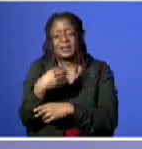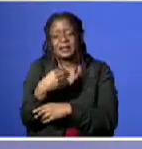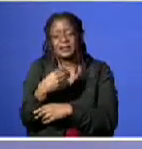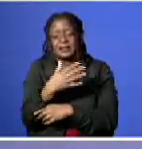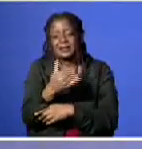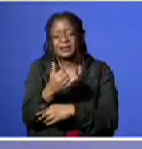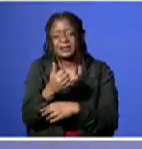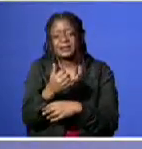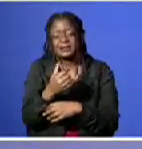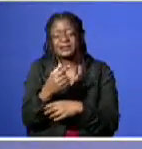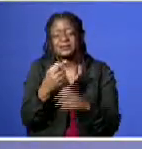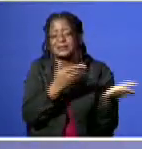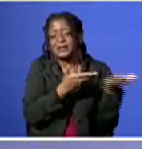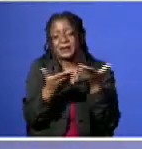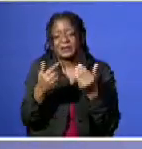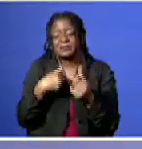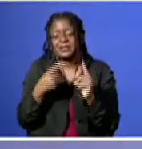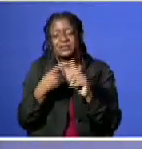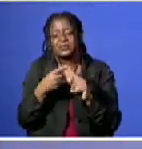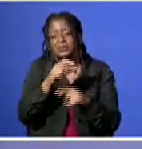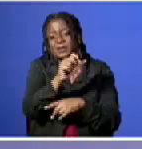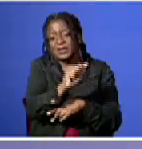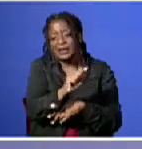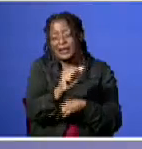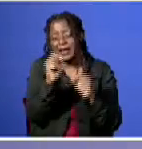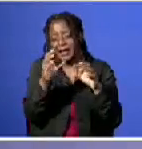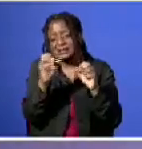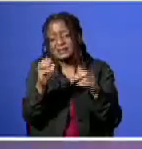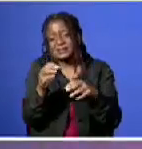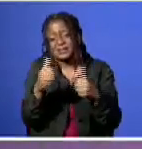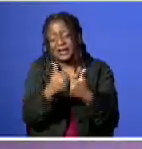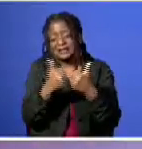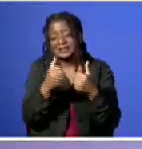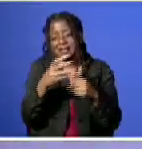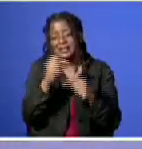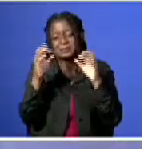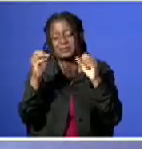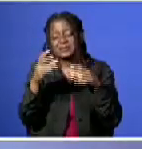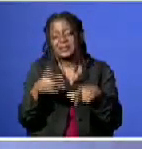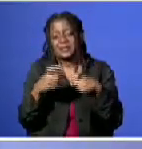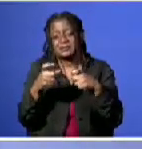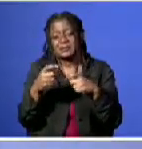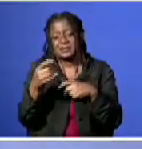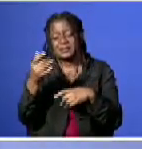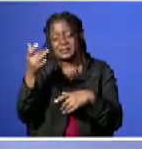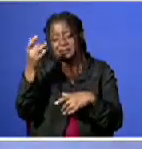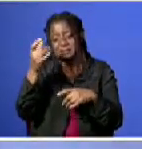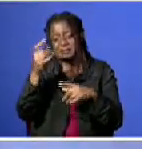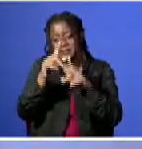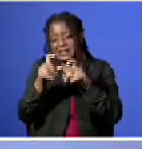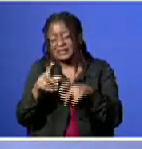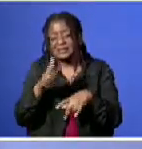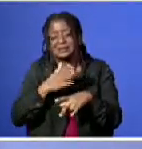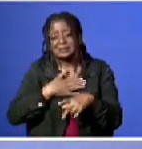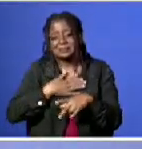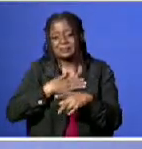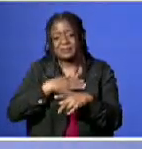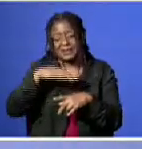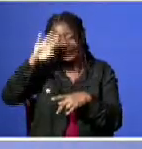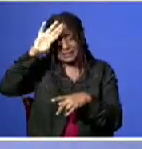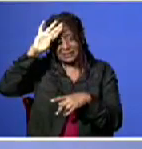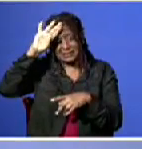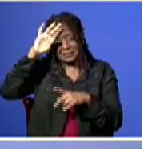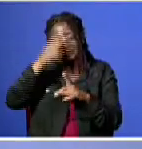And they take me to oxygen emergency. They give me a temperature test at the door. I didn't have any